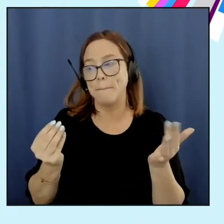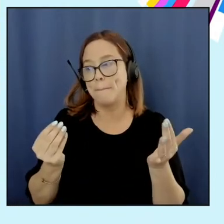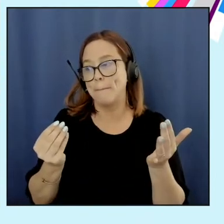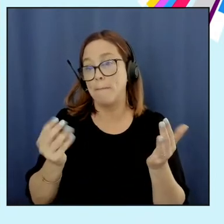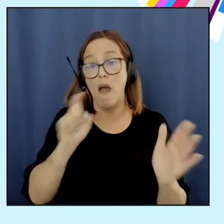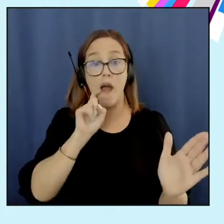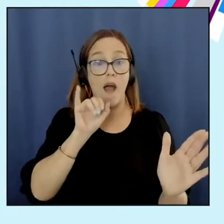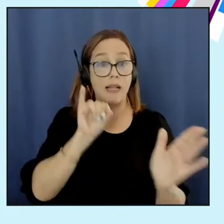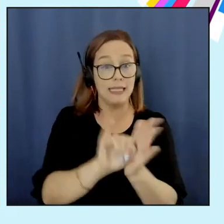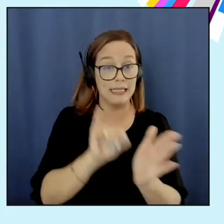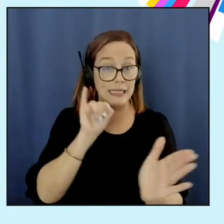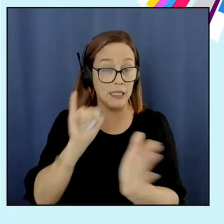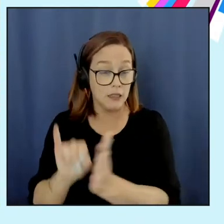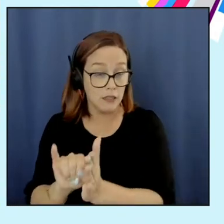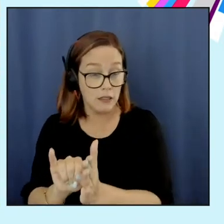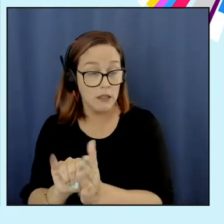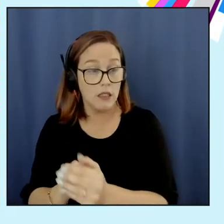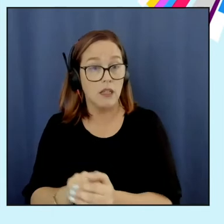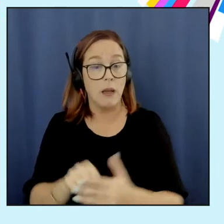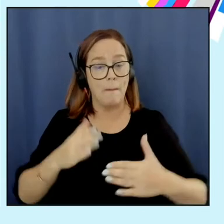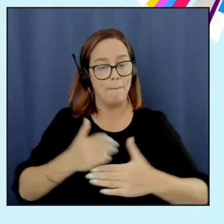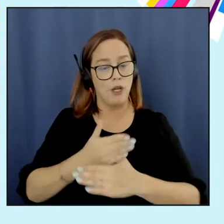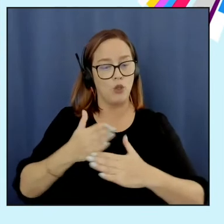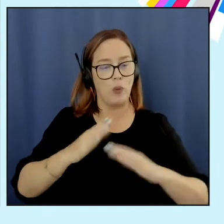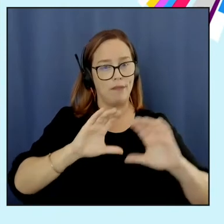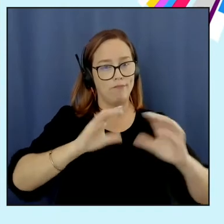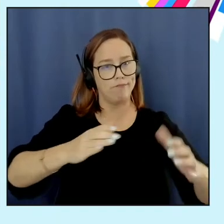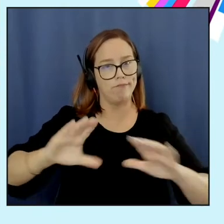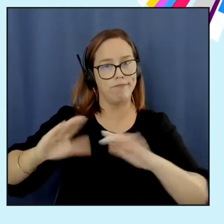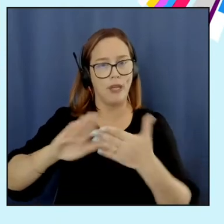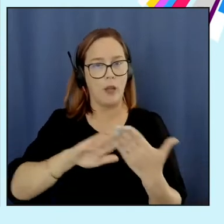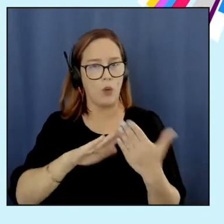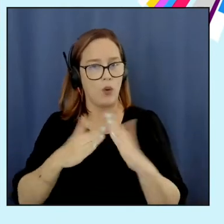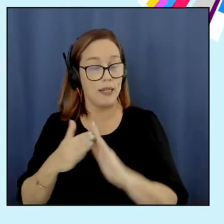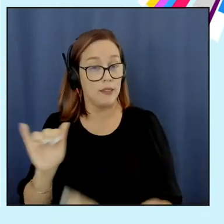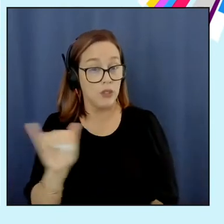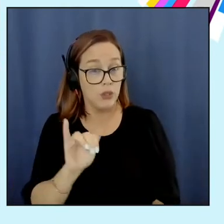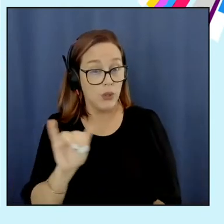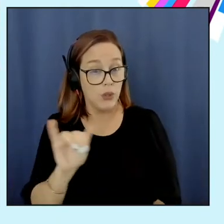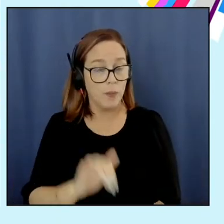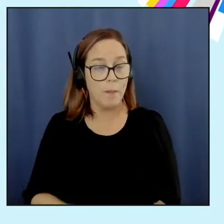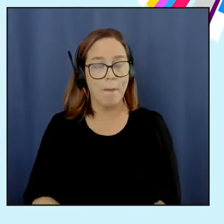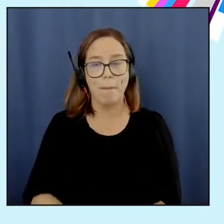identities between our communities as well. Which are not